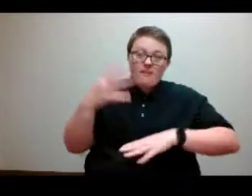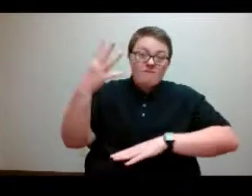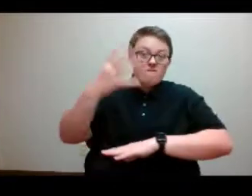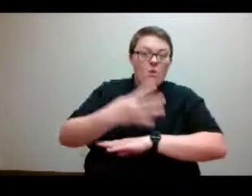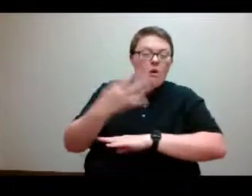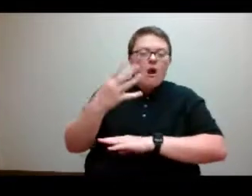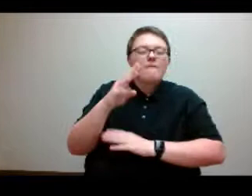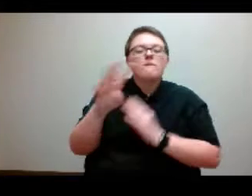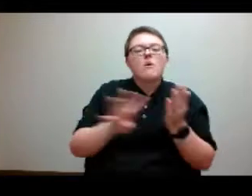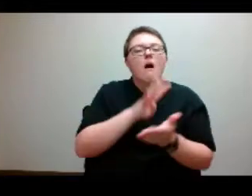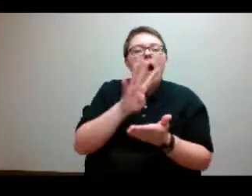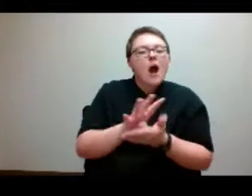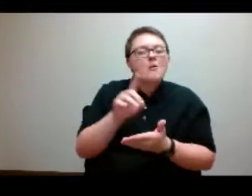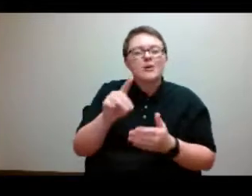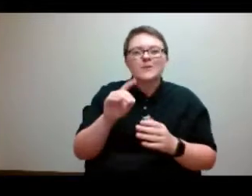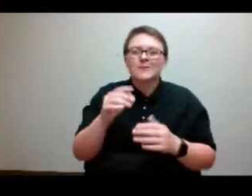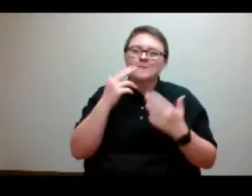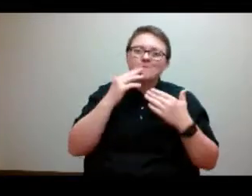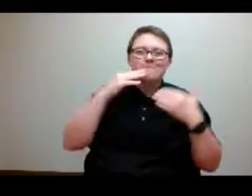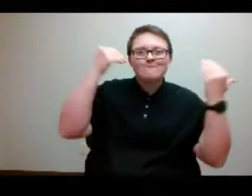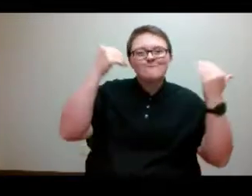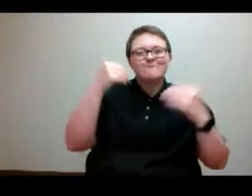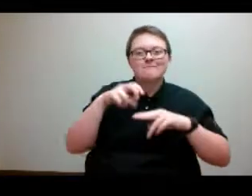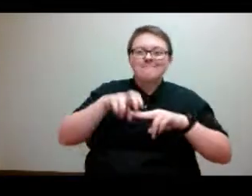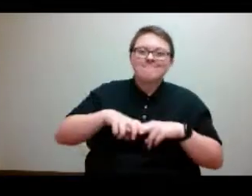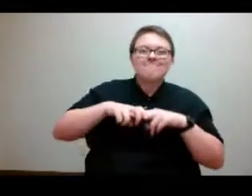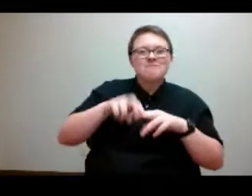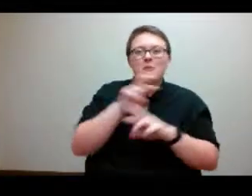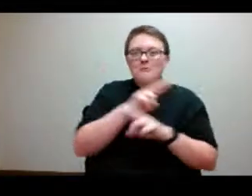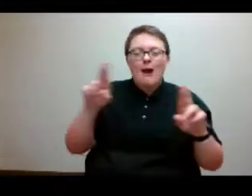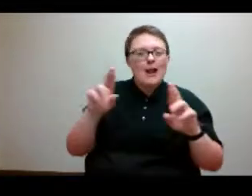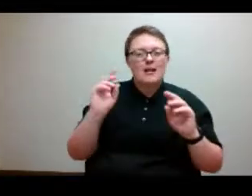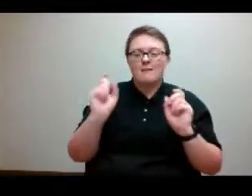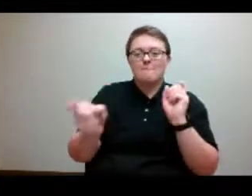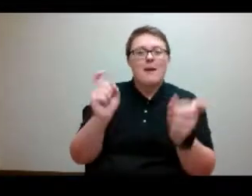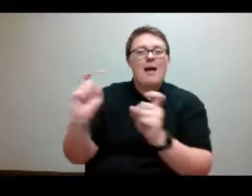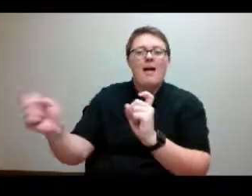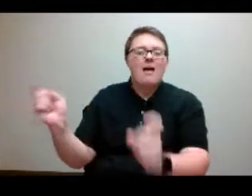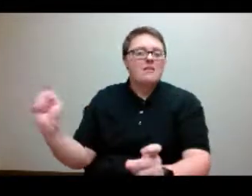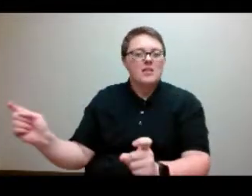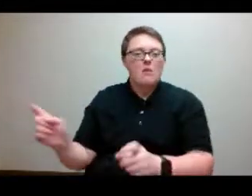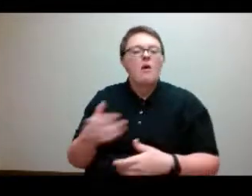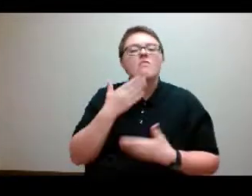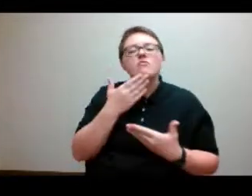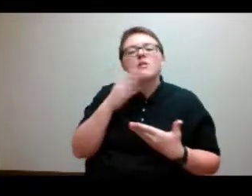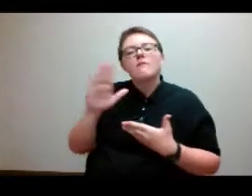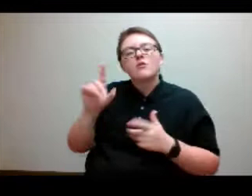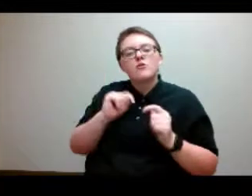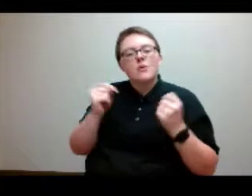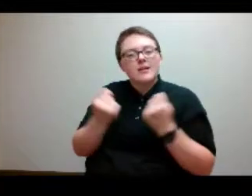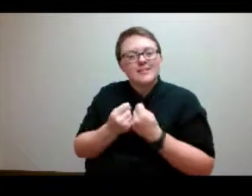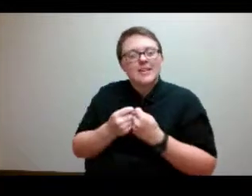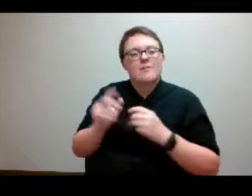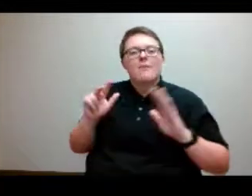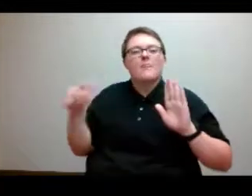smiling faces. We're lucky to have them on our team. So thank you to the team that Dr. Mills dubbed the curbside pickup